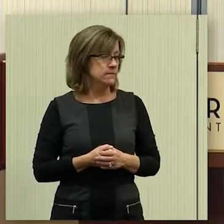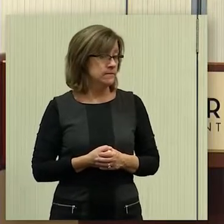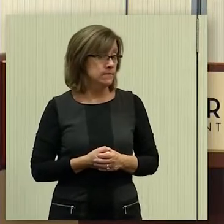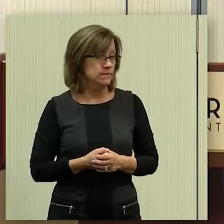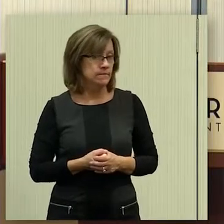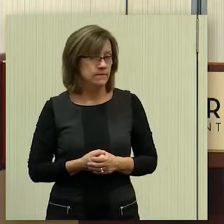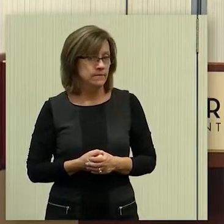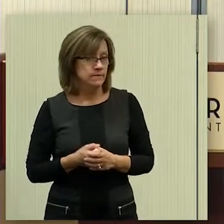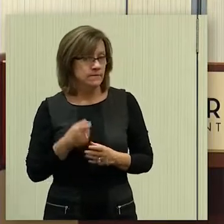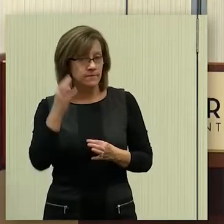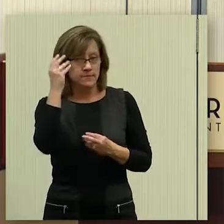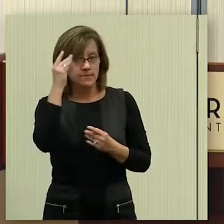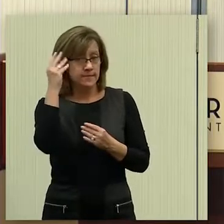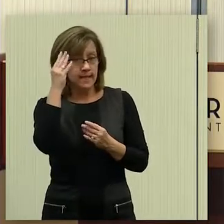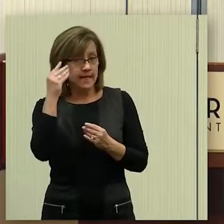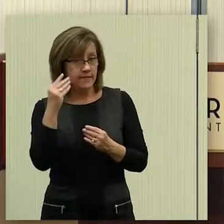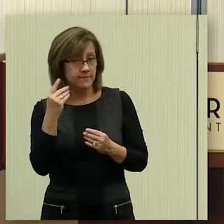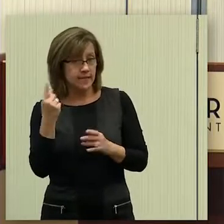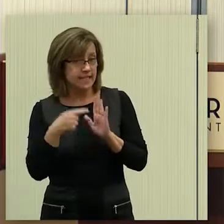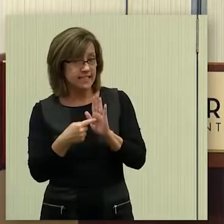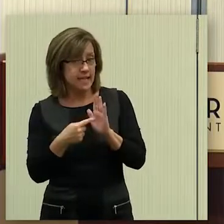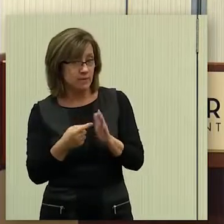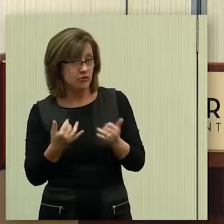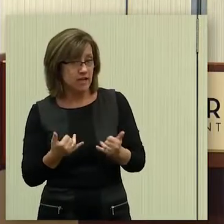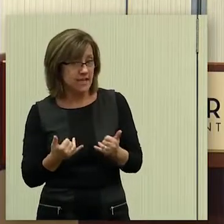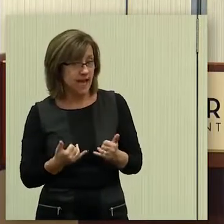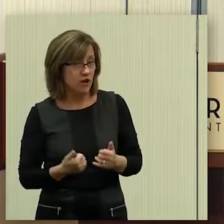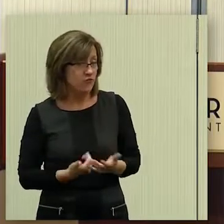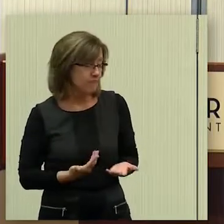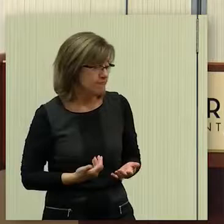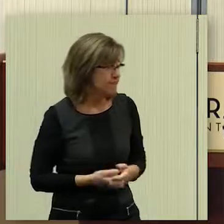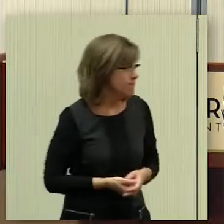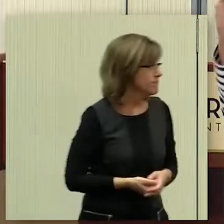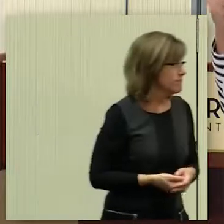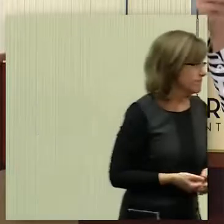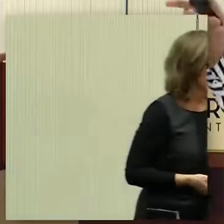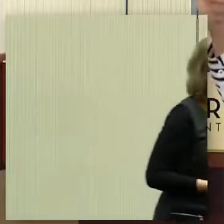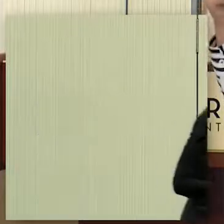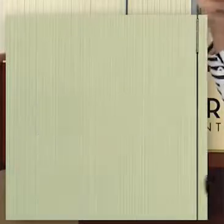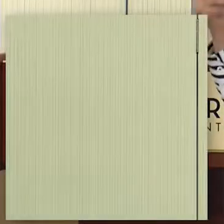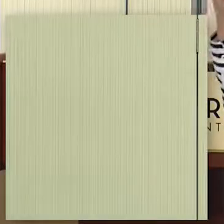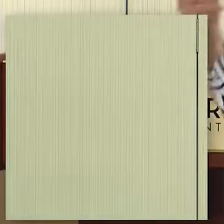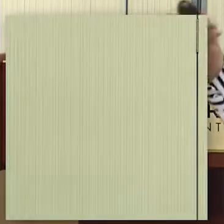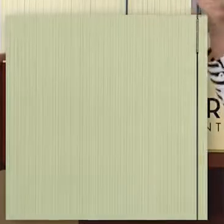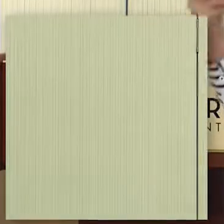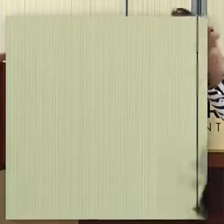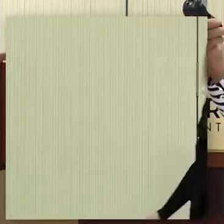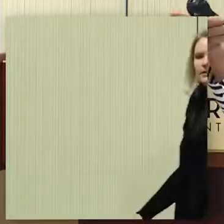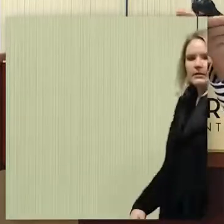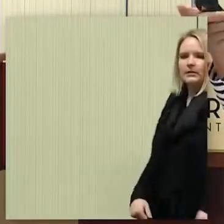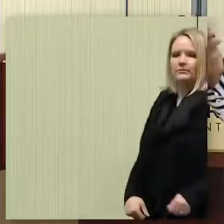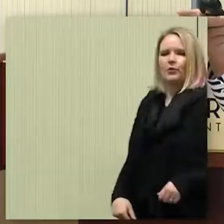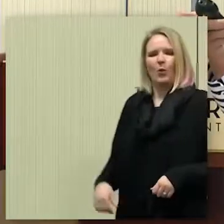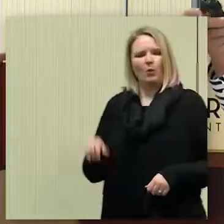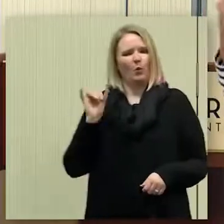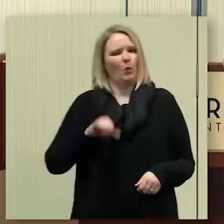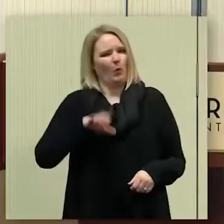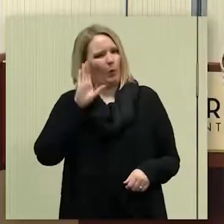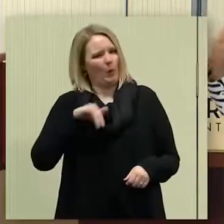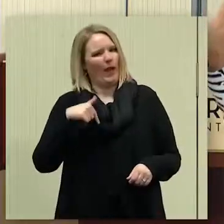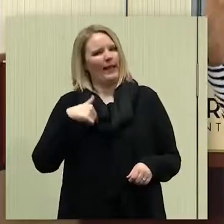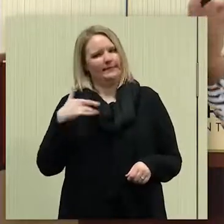Anybody thinking of any right now? An environment where you go, gee, I have a lot of problems in that every single day in that particular